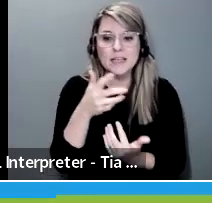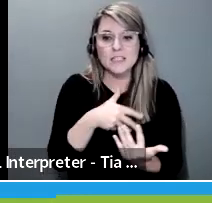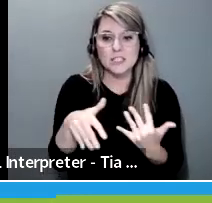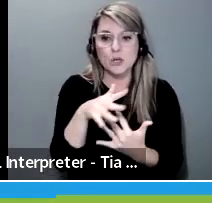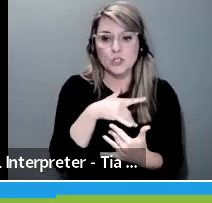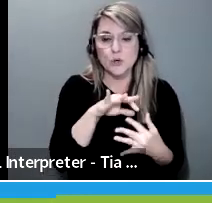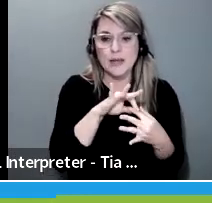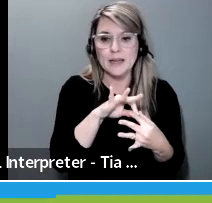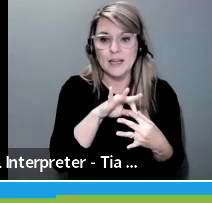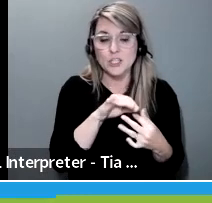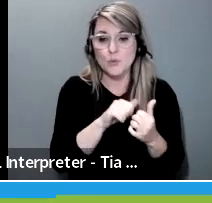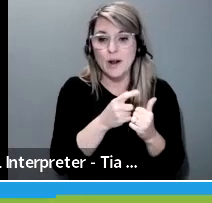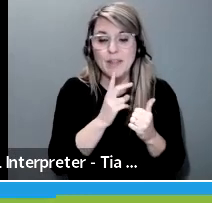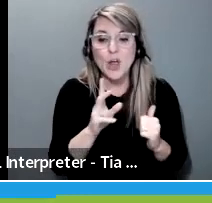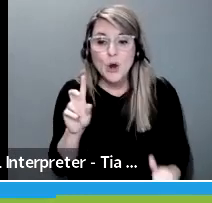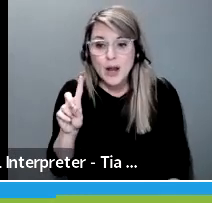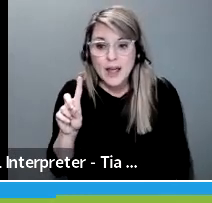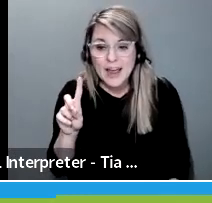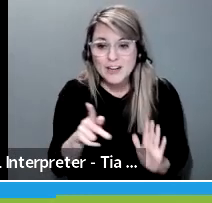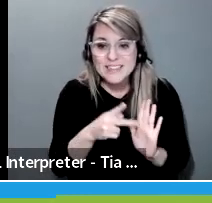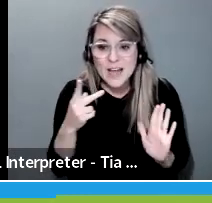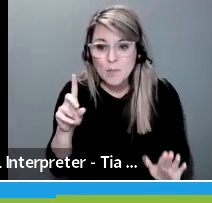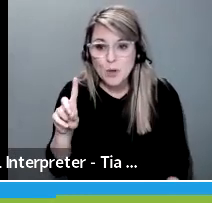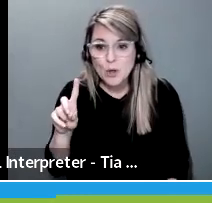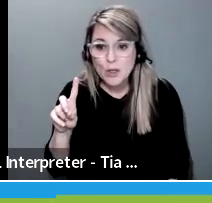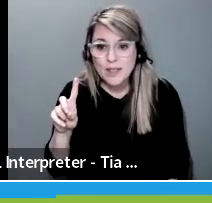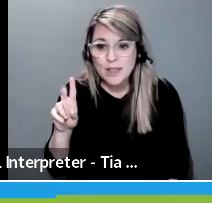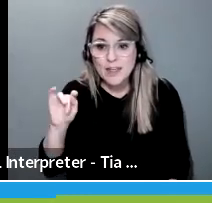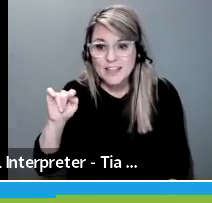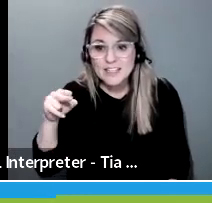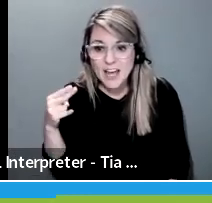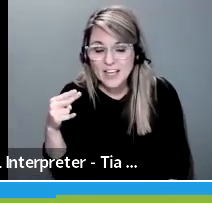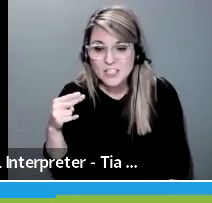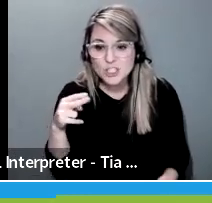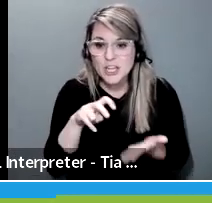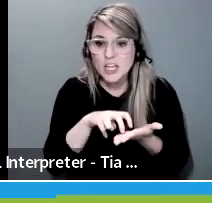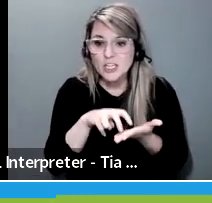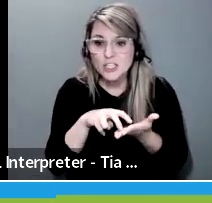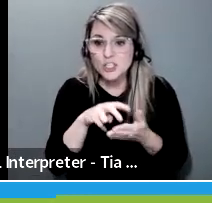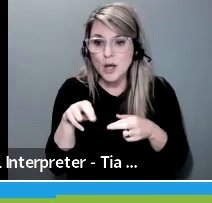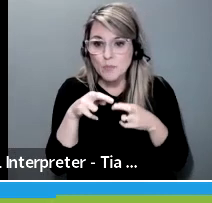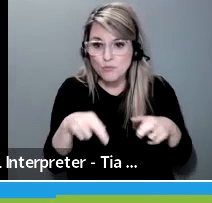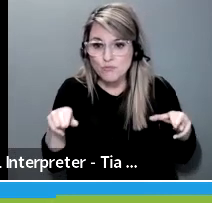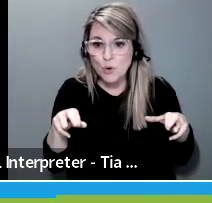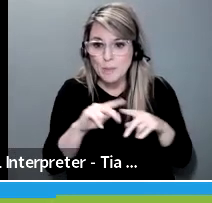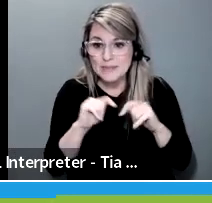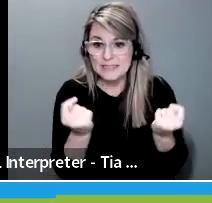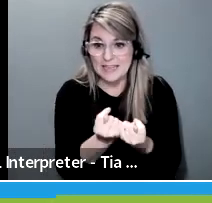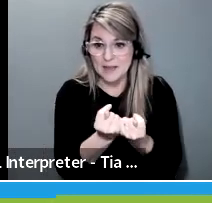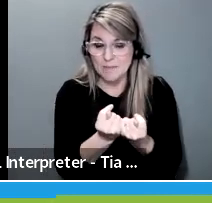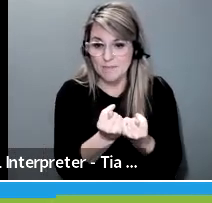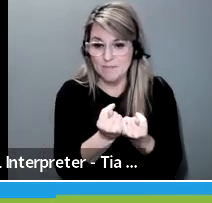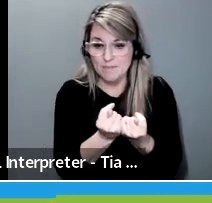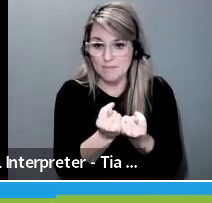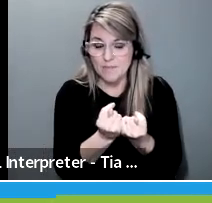she made through her double Dutch jump rope team. Unfortunately, or fortunately, depending on who you are, the